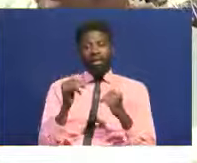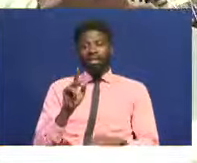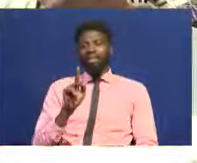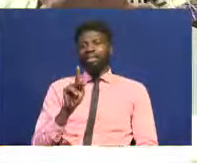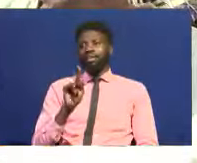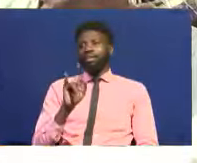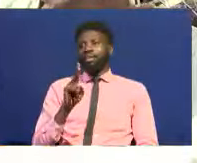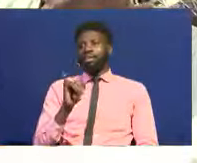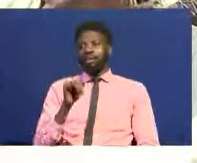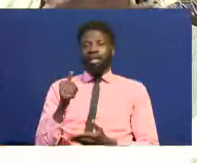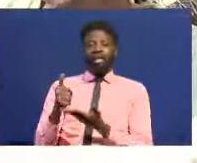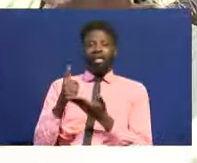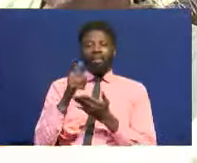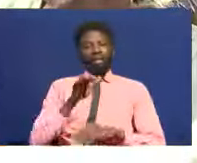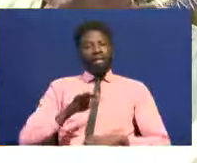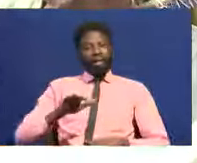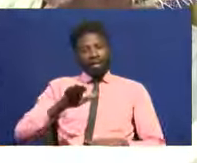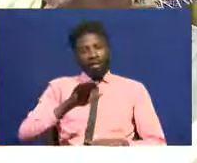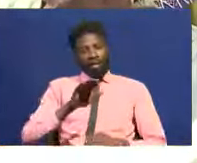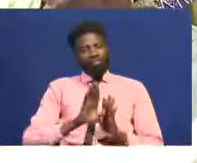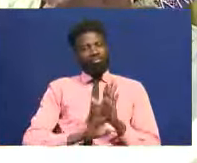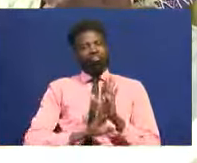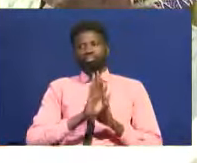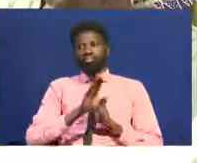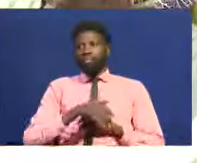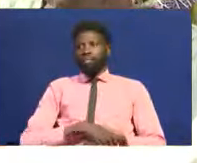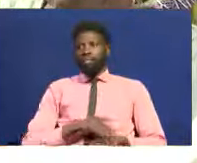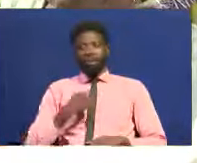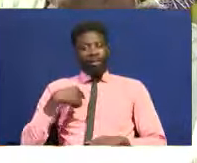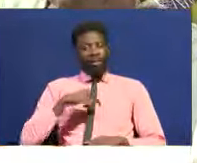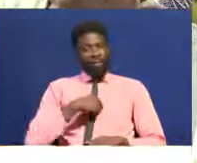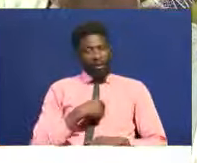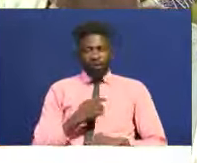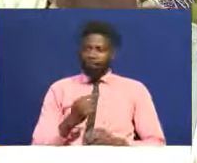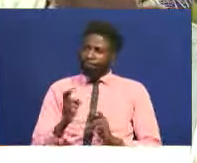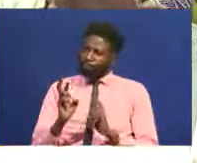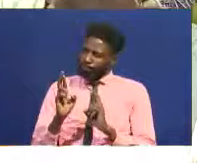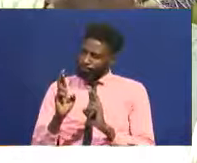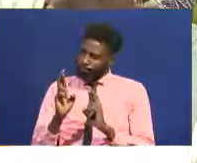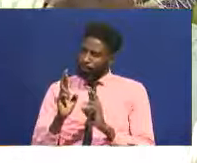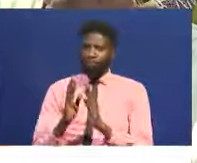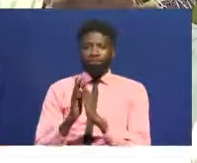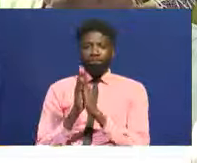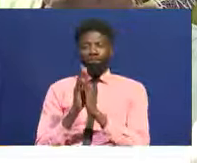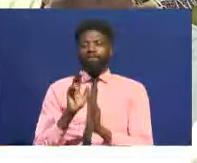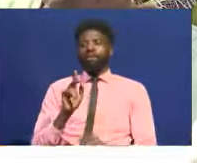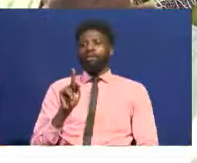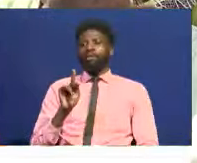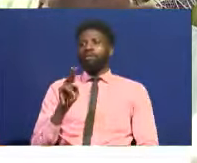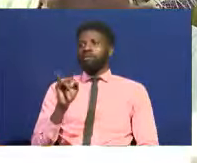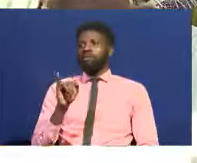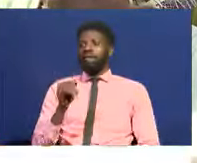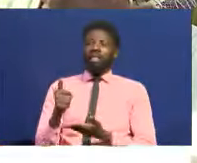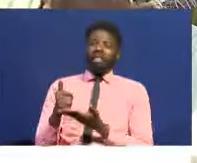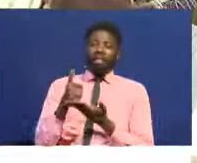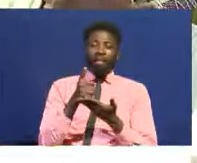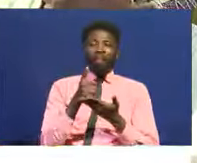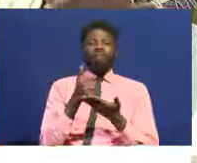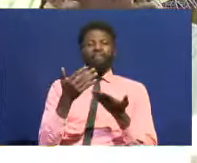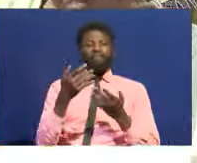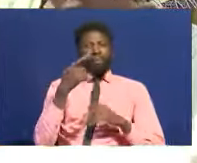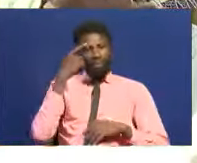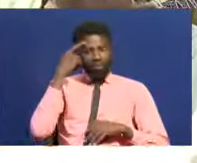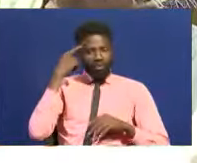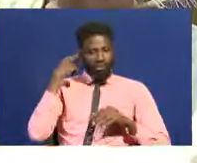Tunaomba Kindiki atufanyie mambo mazuri na kuwe na leadership mzuri, atufanyie barabara. So hata nyinyi mnaona